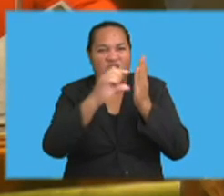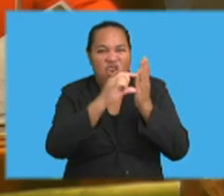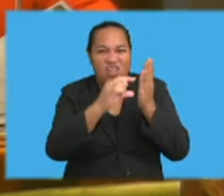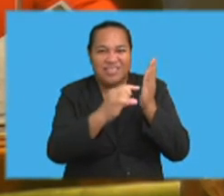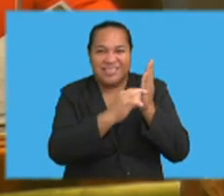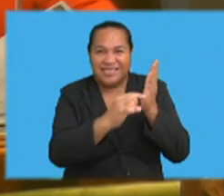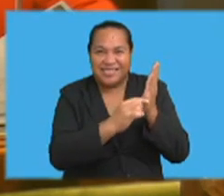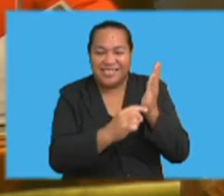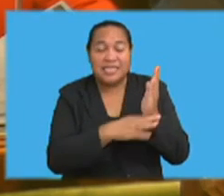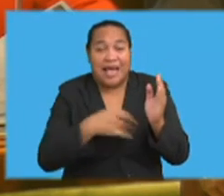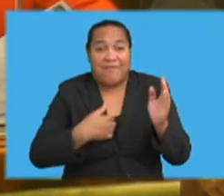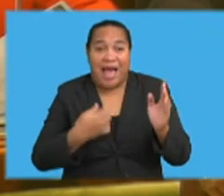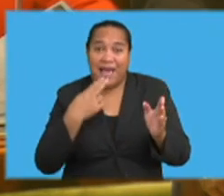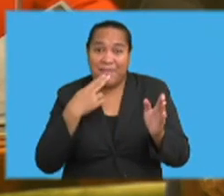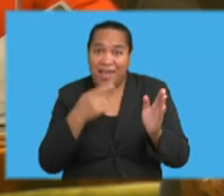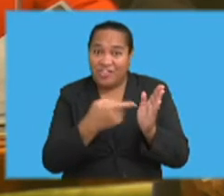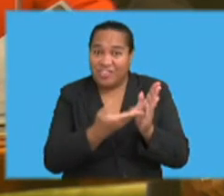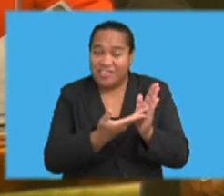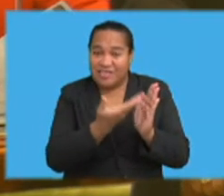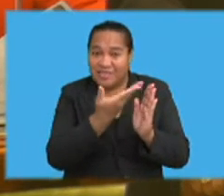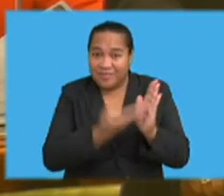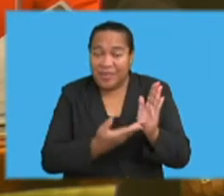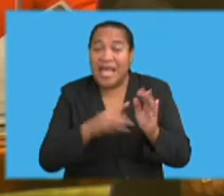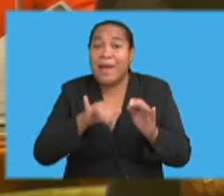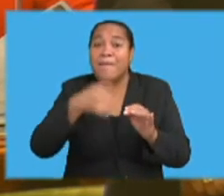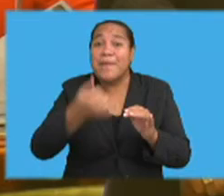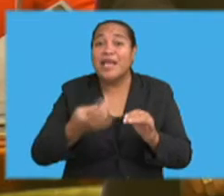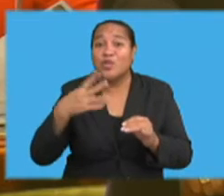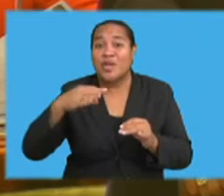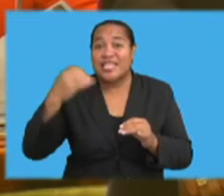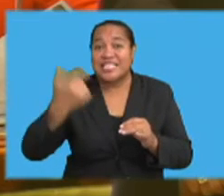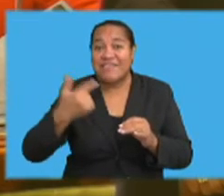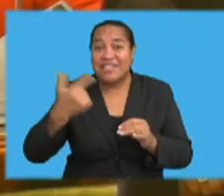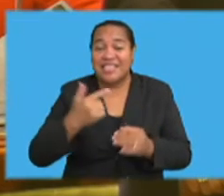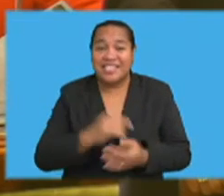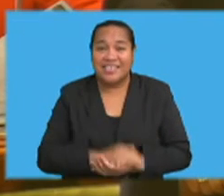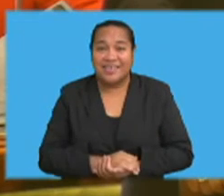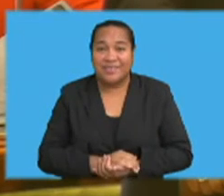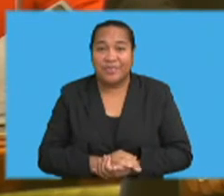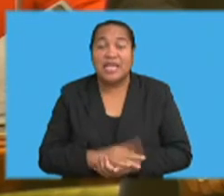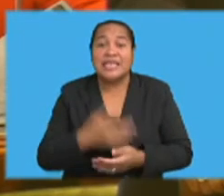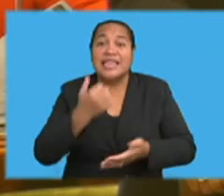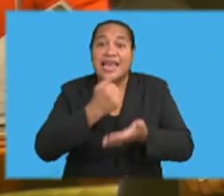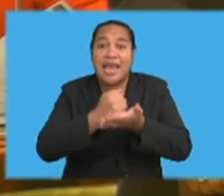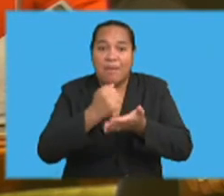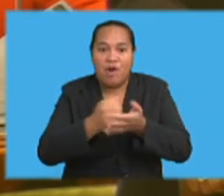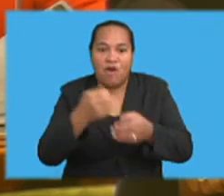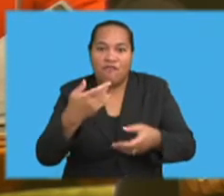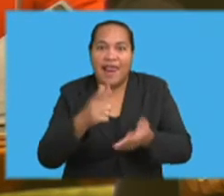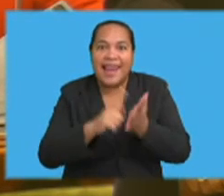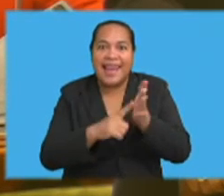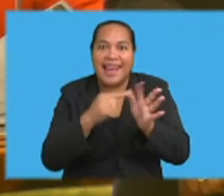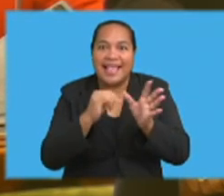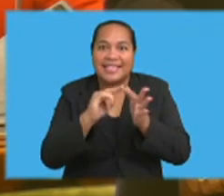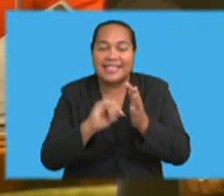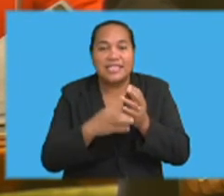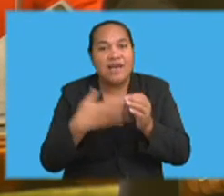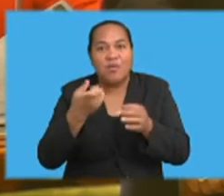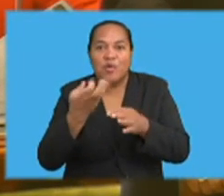conditions. I made a mention, Madam Speaker, in May 2017 of the number of leases that had been renewed